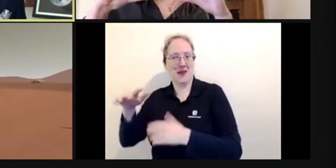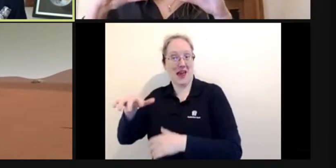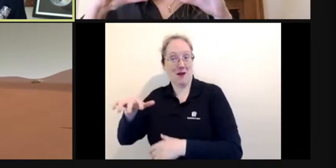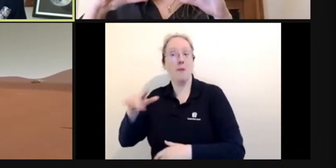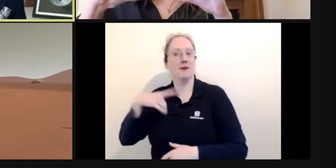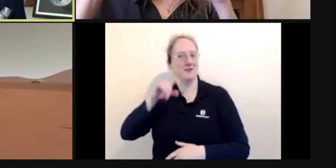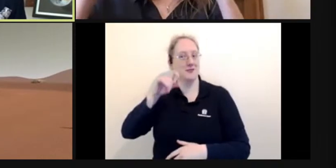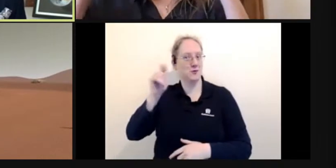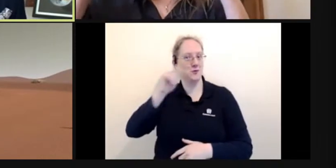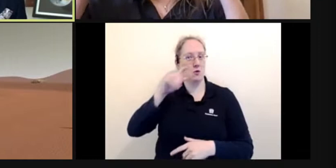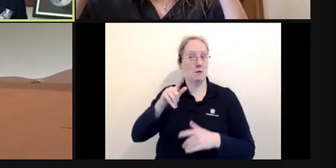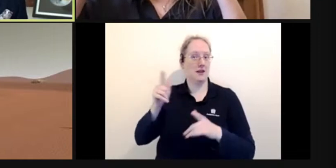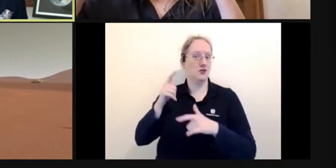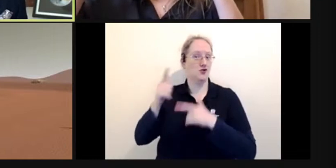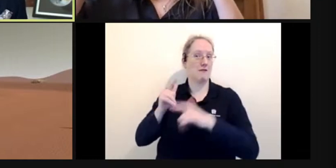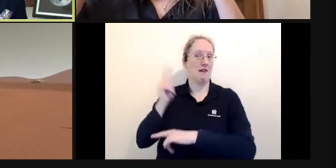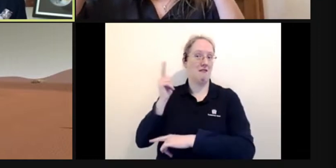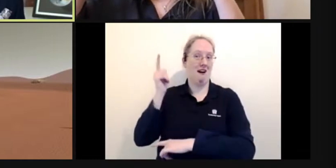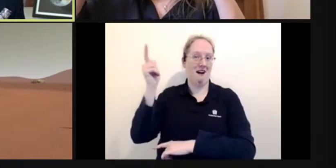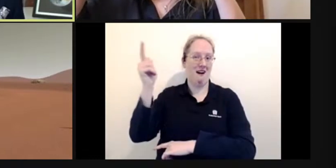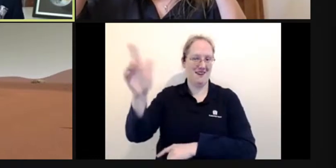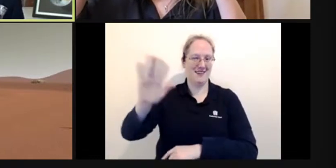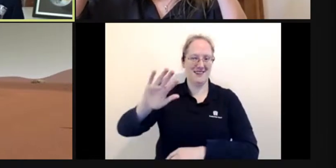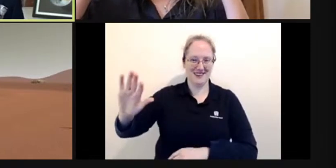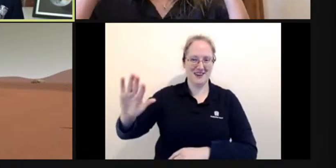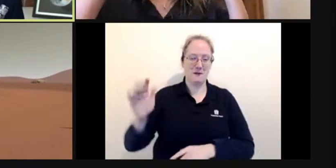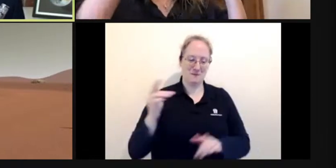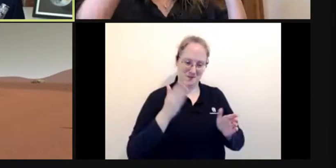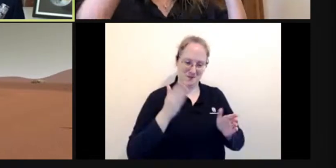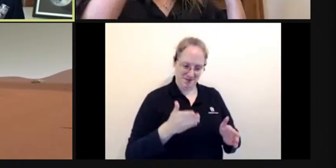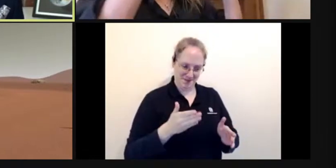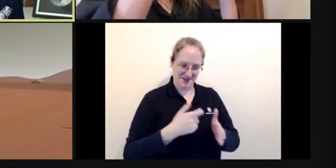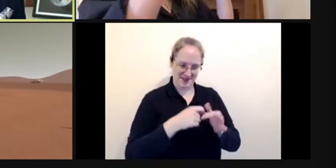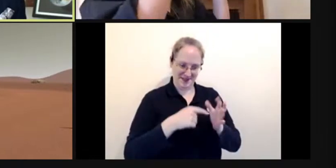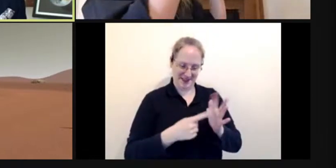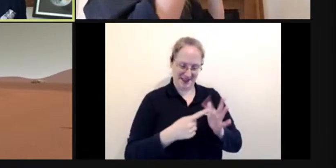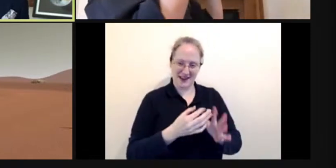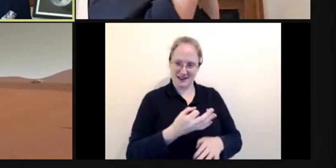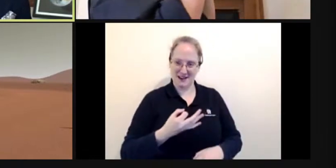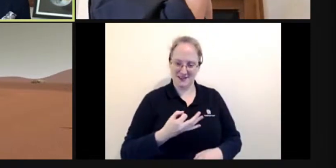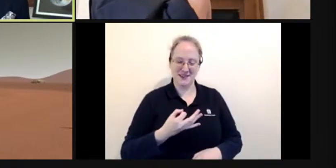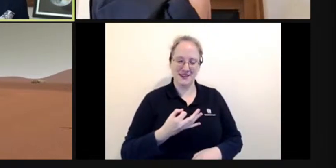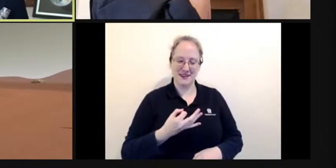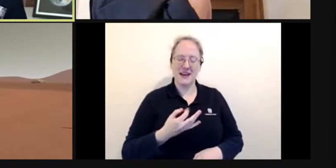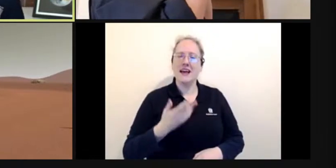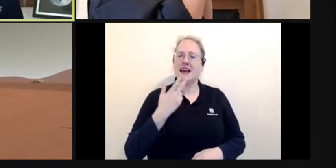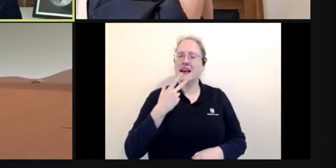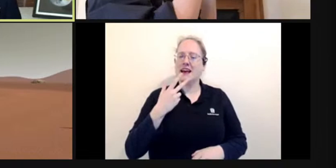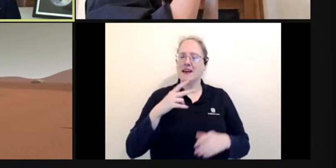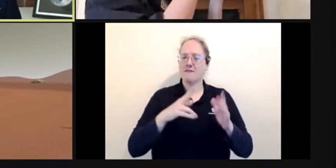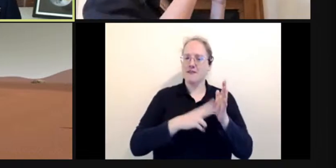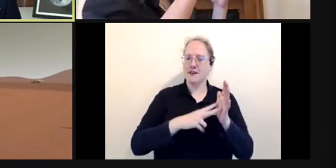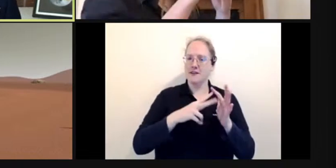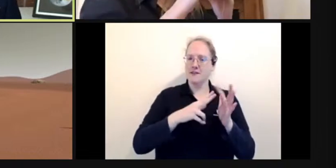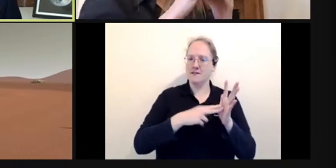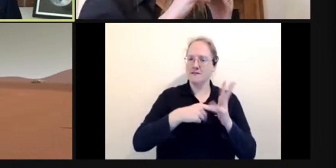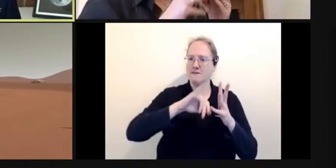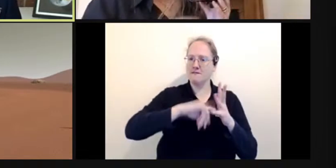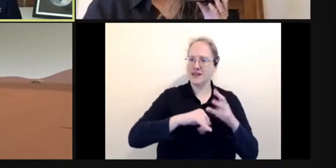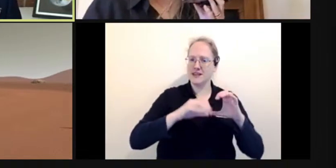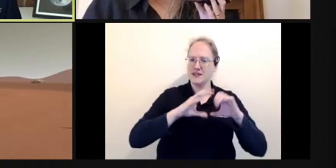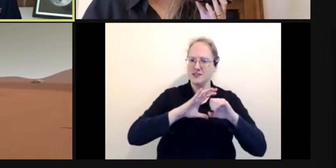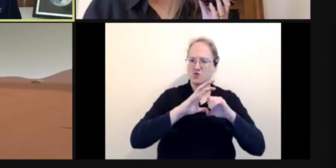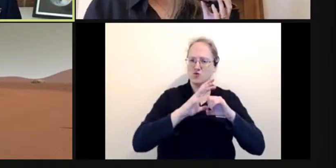away. So Kate Neely has asked, if there is no water on Venus, how do you get acid